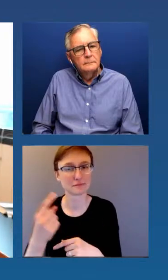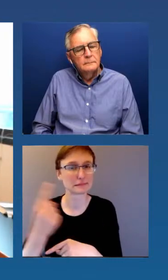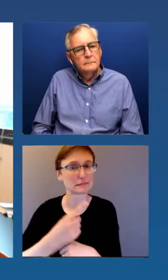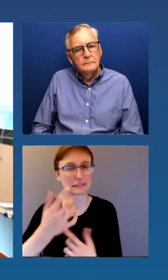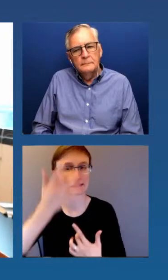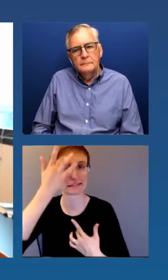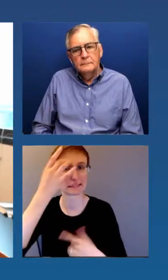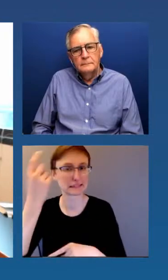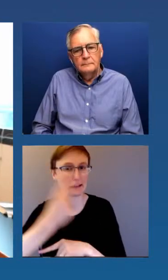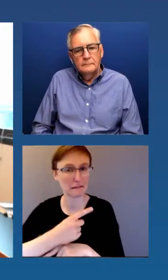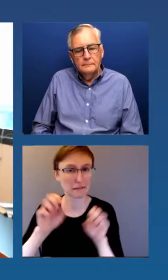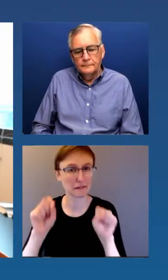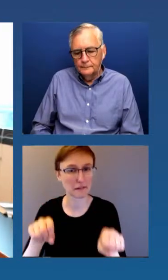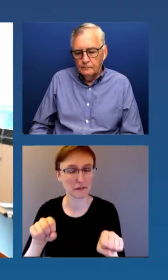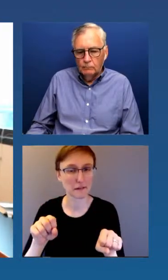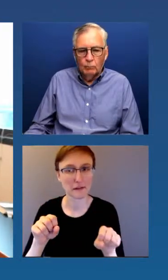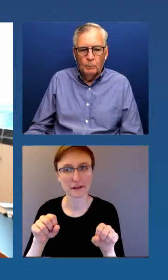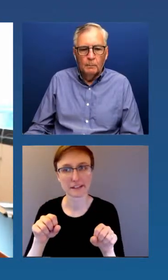that extra